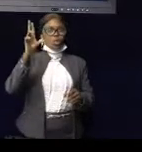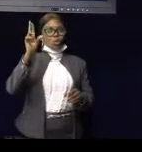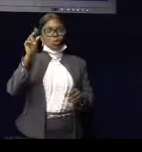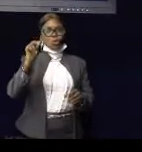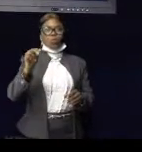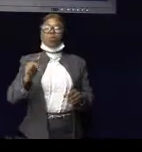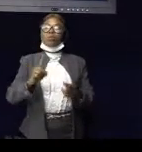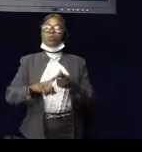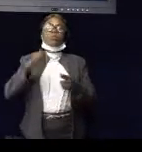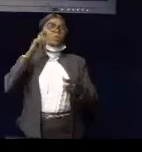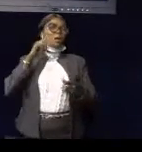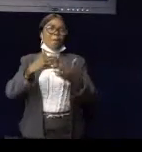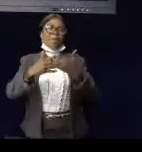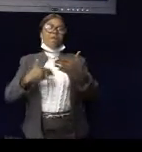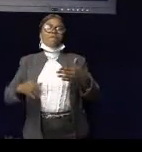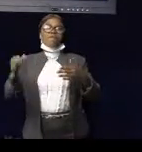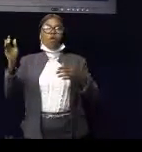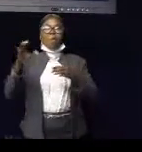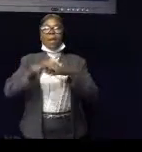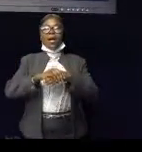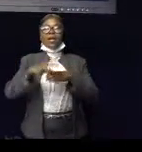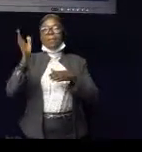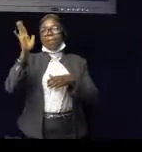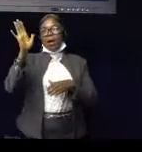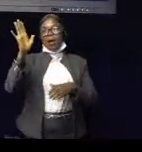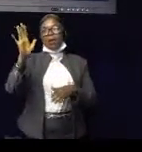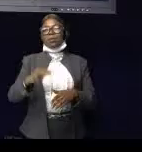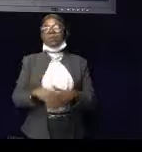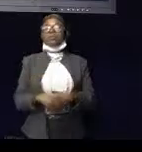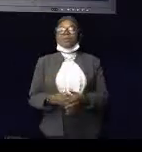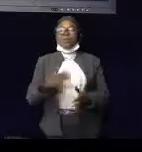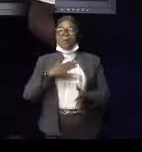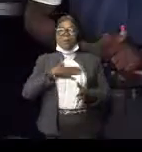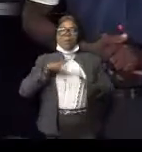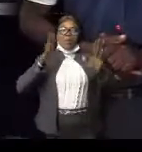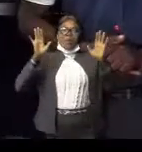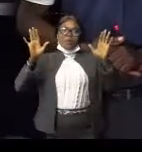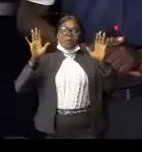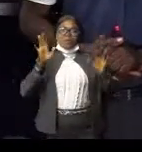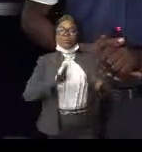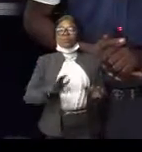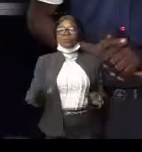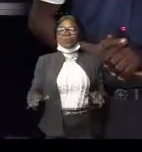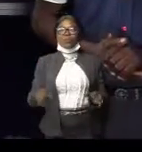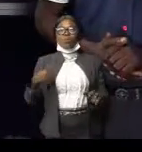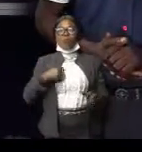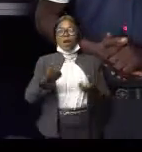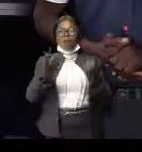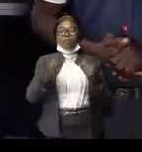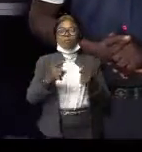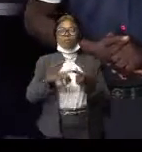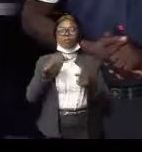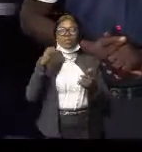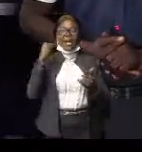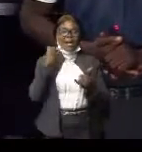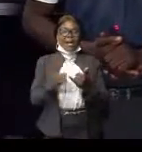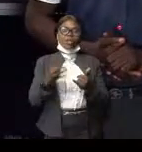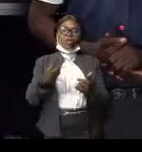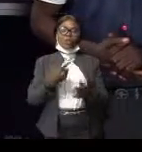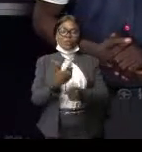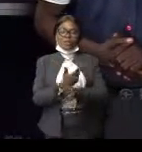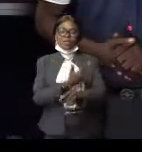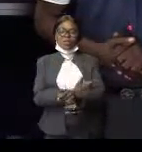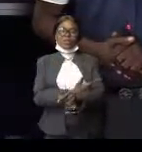to sex before marriage. Bye. My wonderful pupils, We've come to the end of